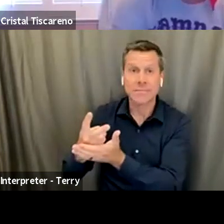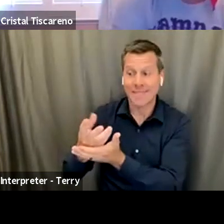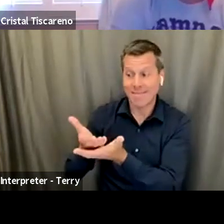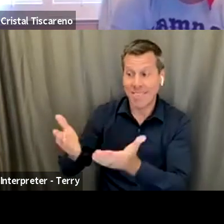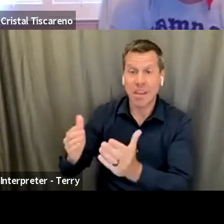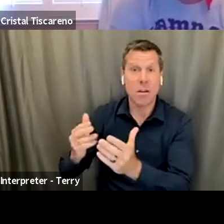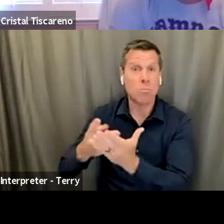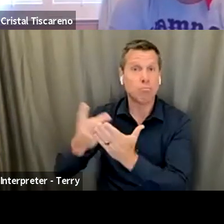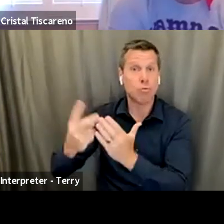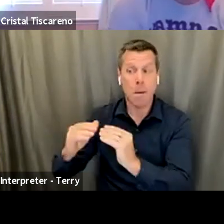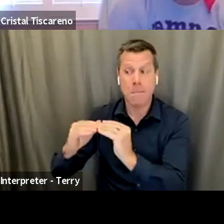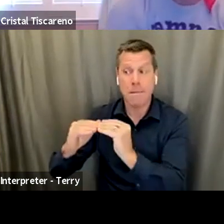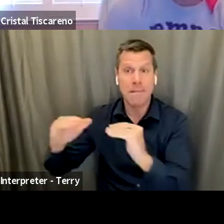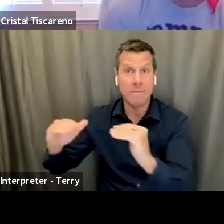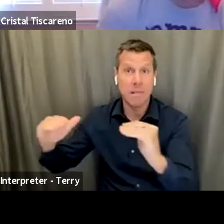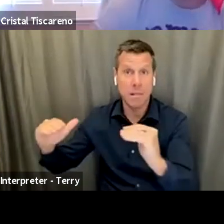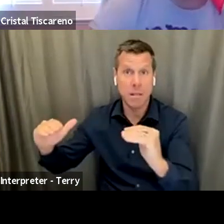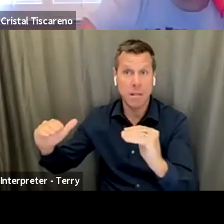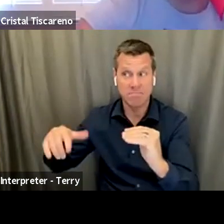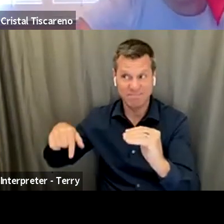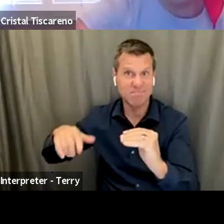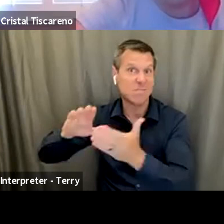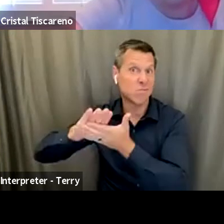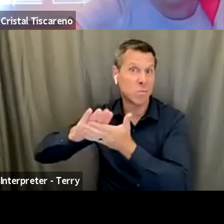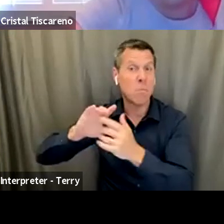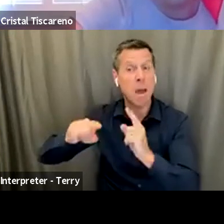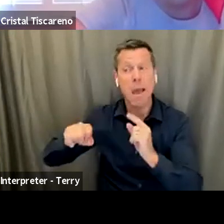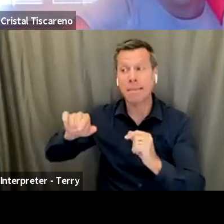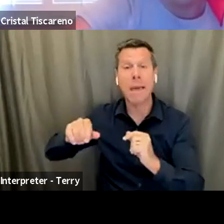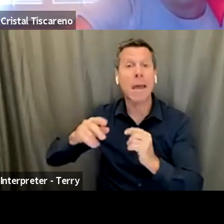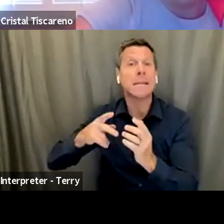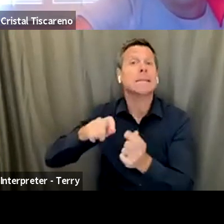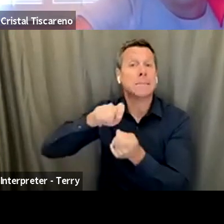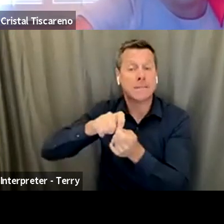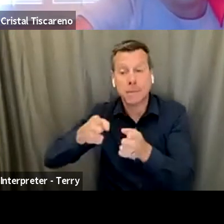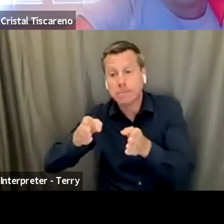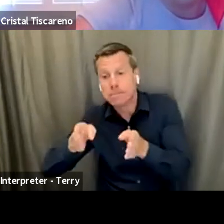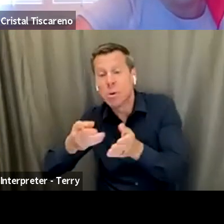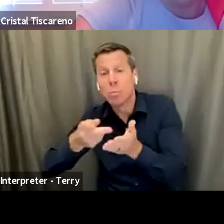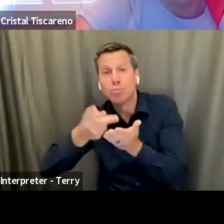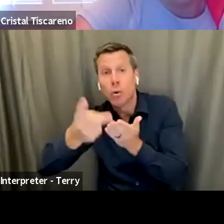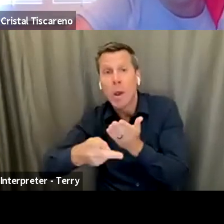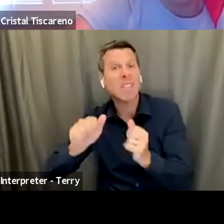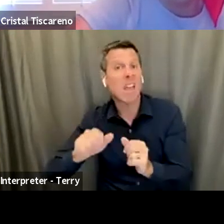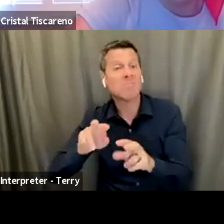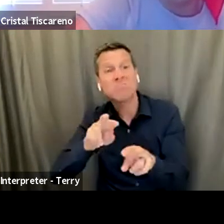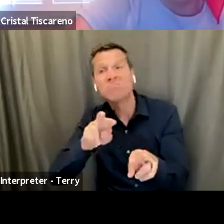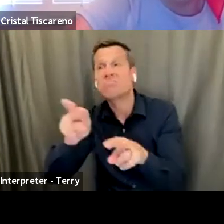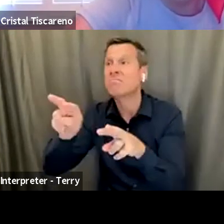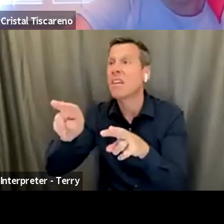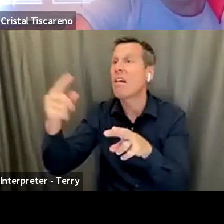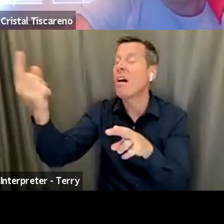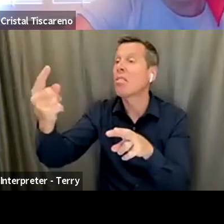institutionally, but as a program, you could go out and look for or if there are either